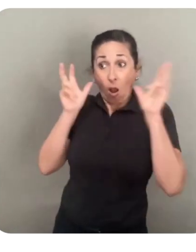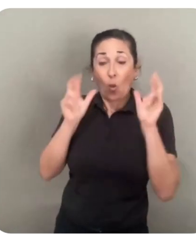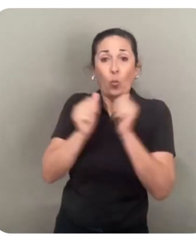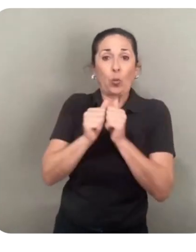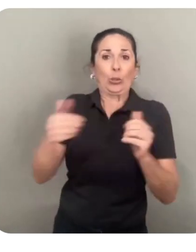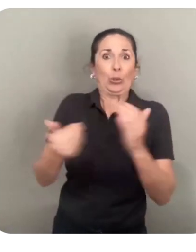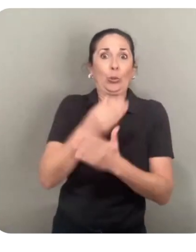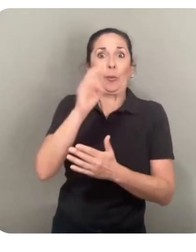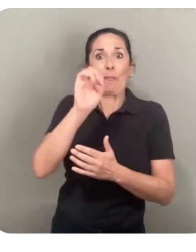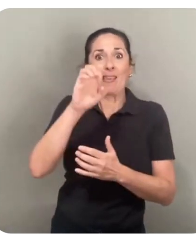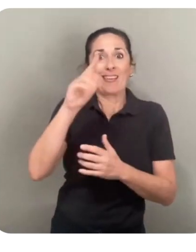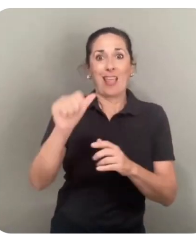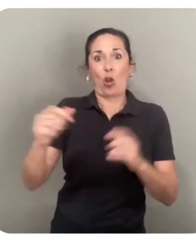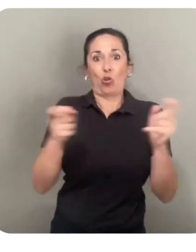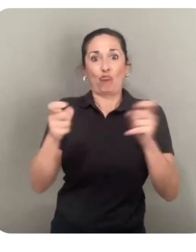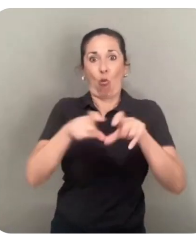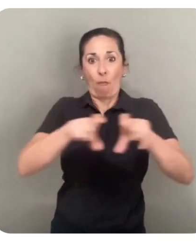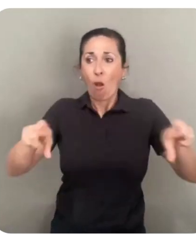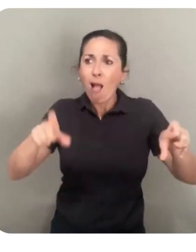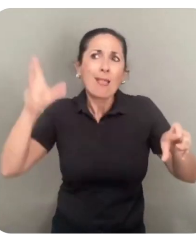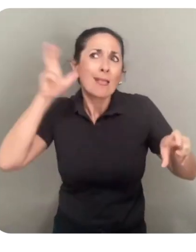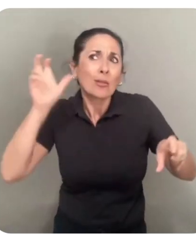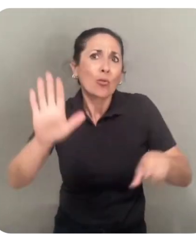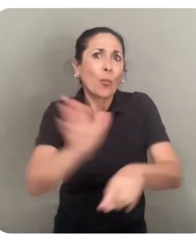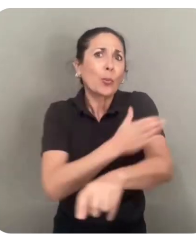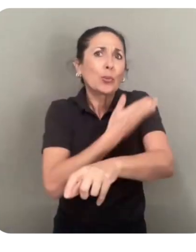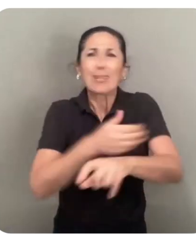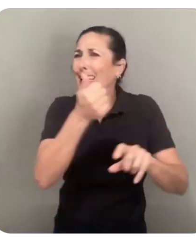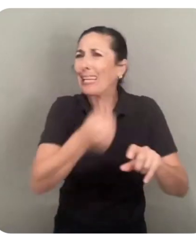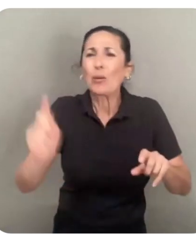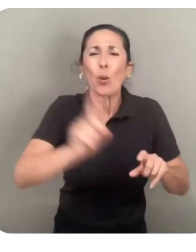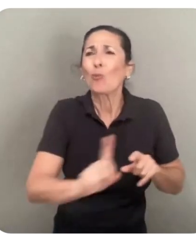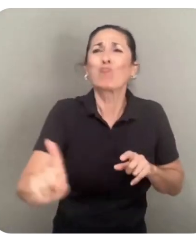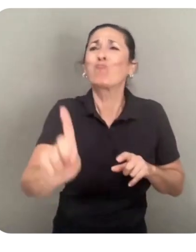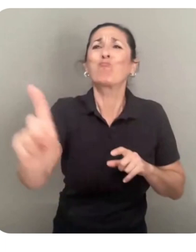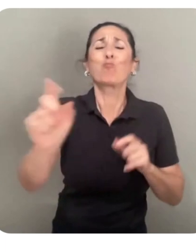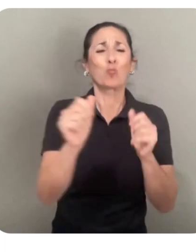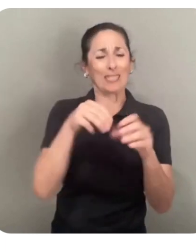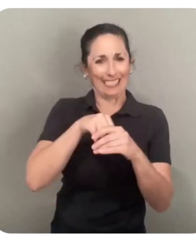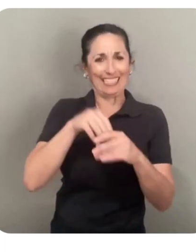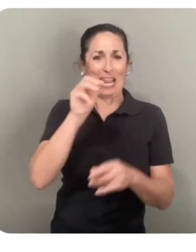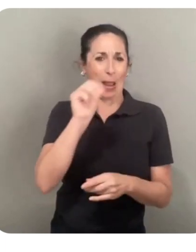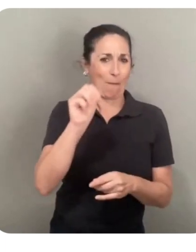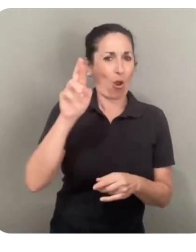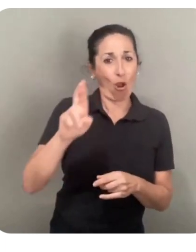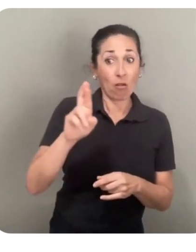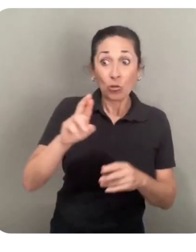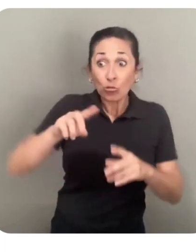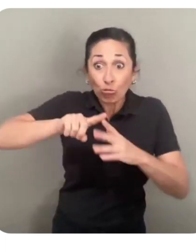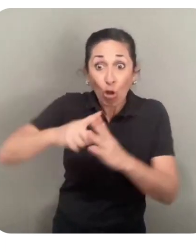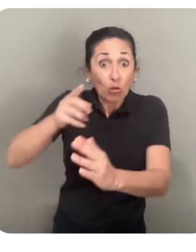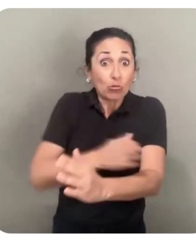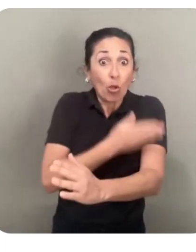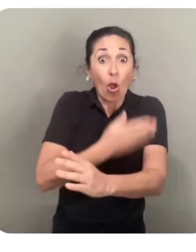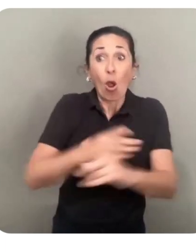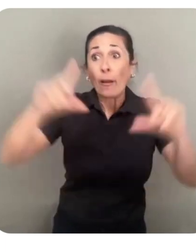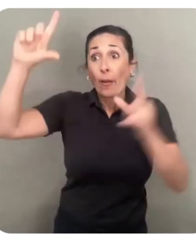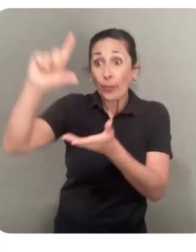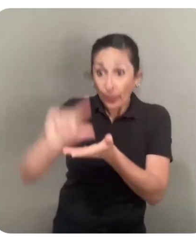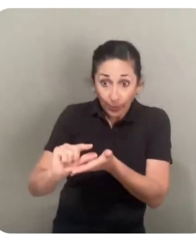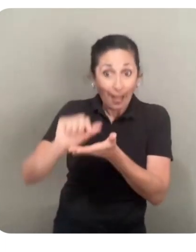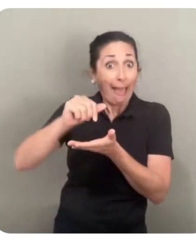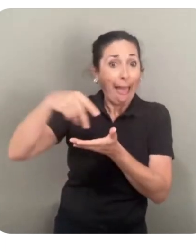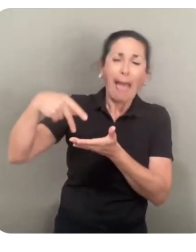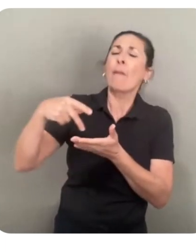control bar, you can listen to your music anywhere you go in MR. When you start a song and minimize the app, you'll get